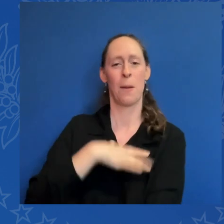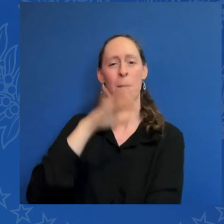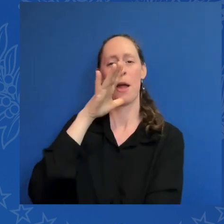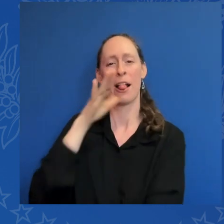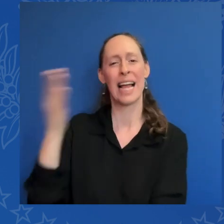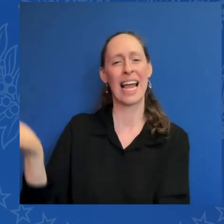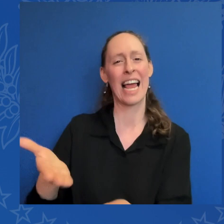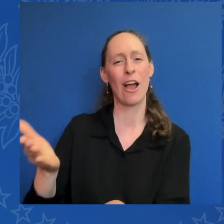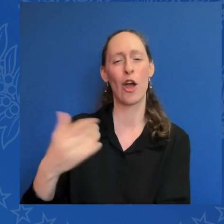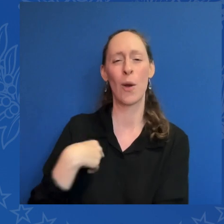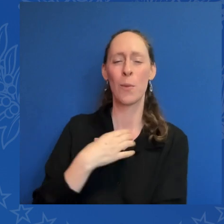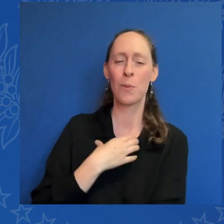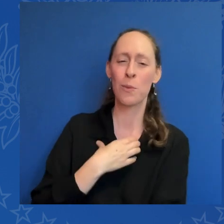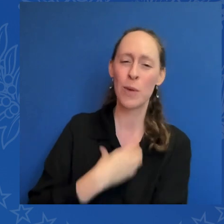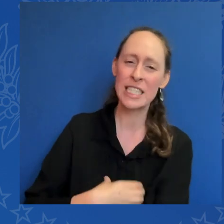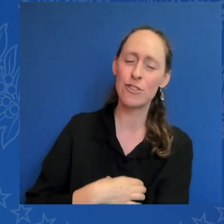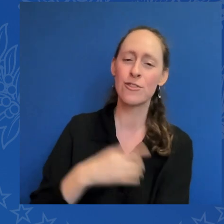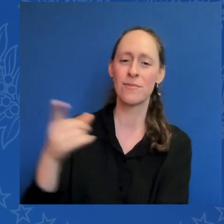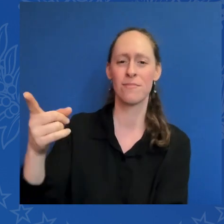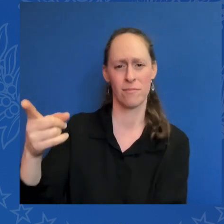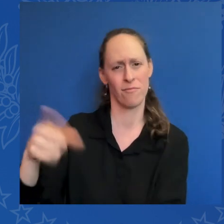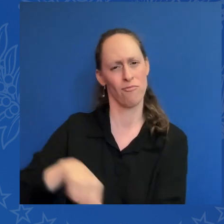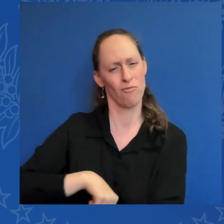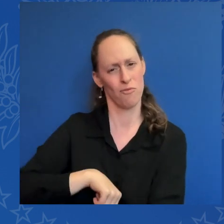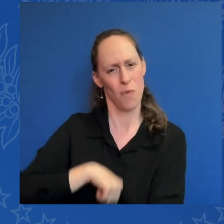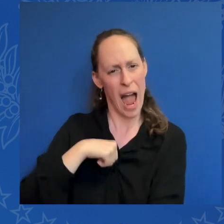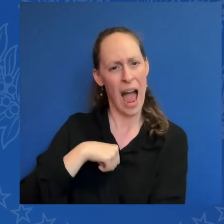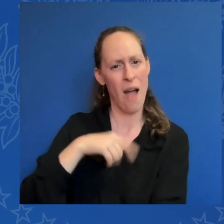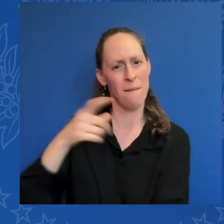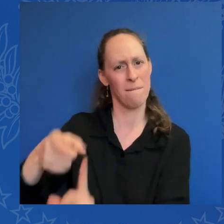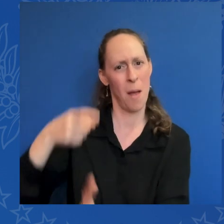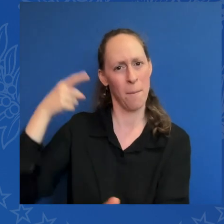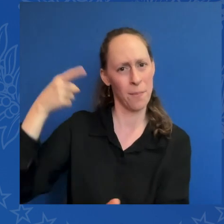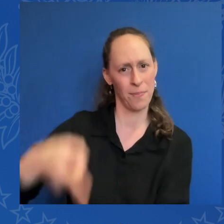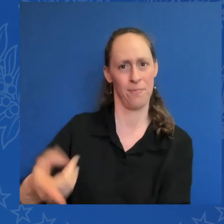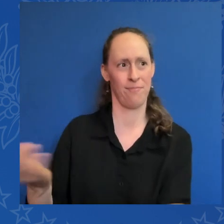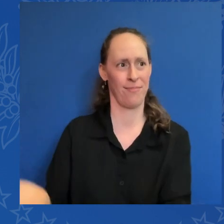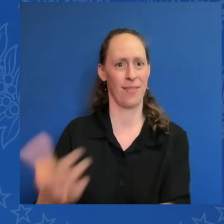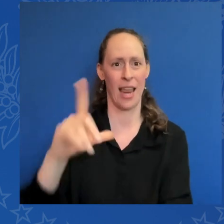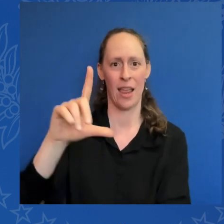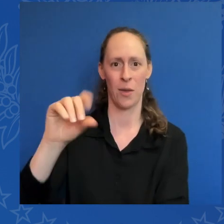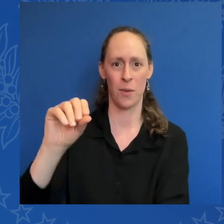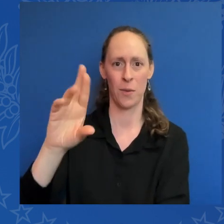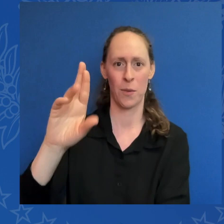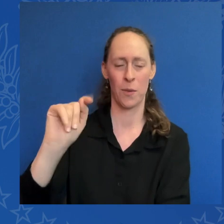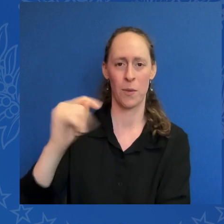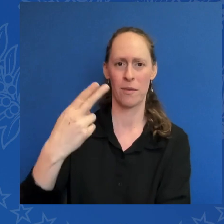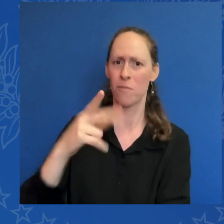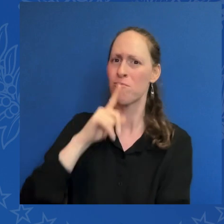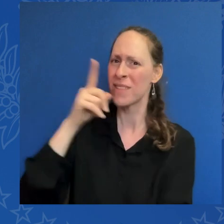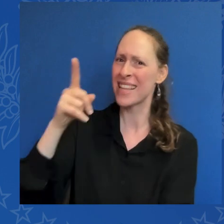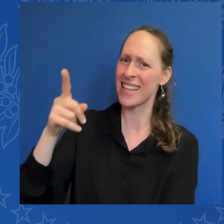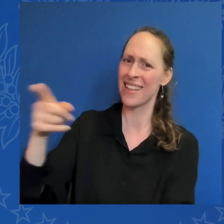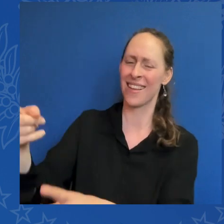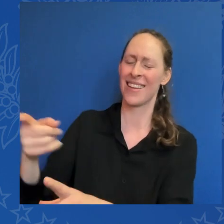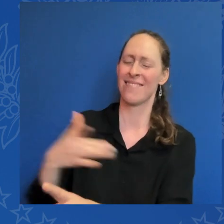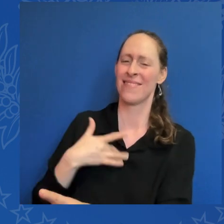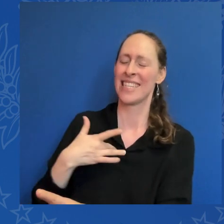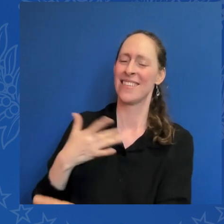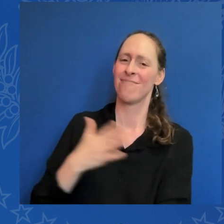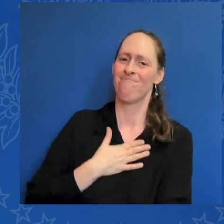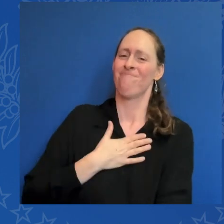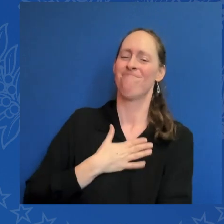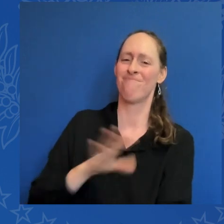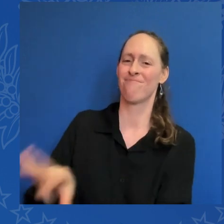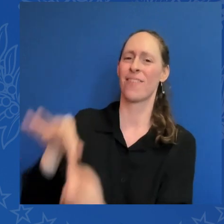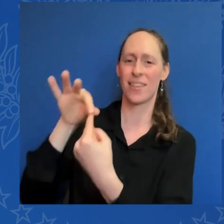Louth held such a special place in her heart, and it really did. And today we carry her home in our heart, for real. We